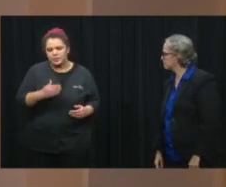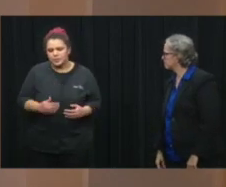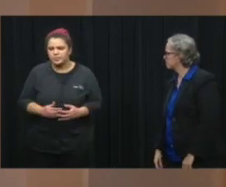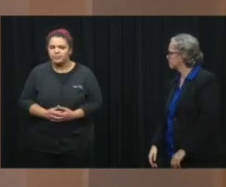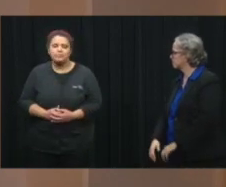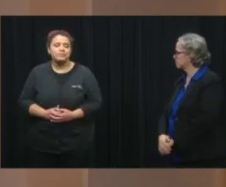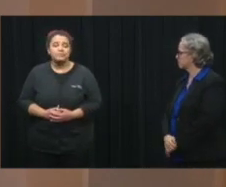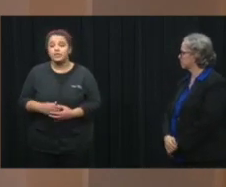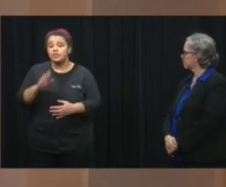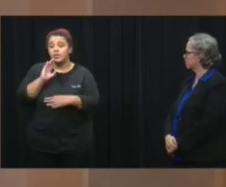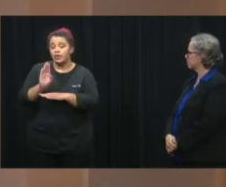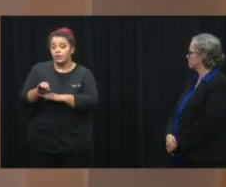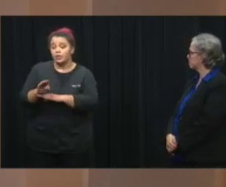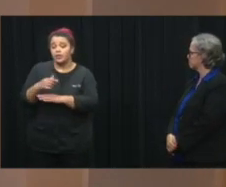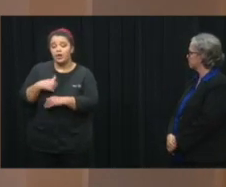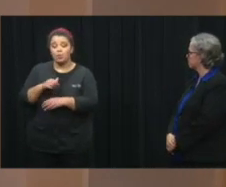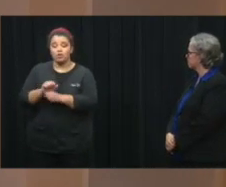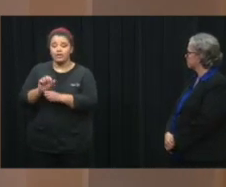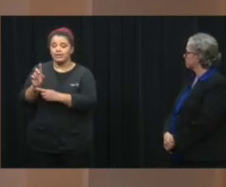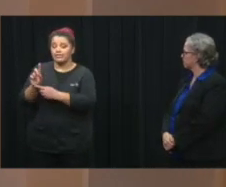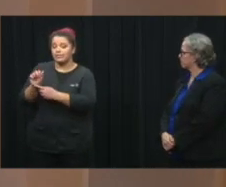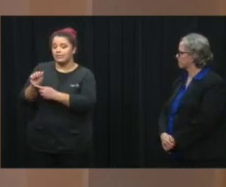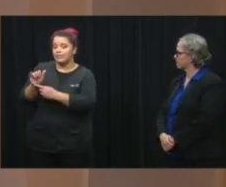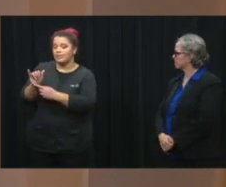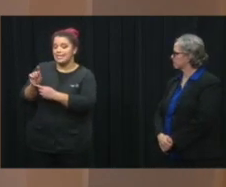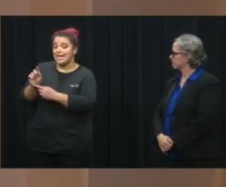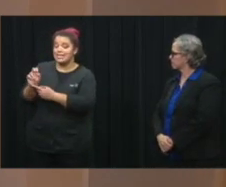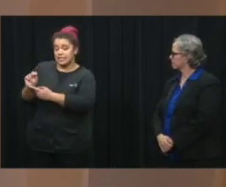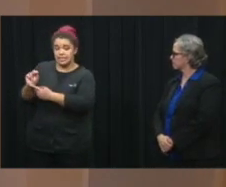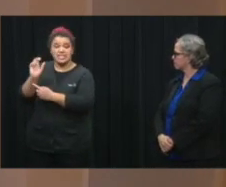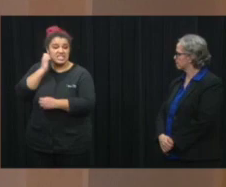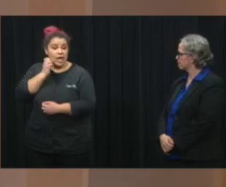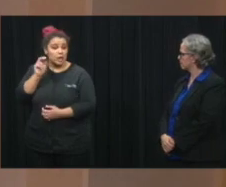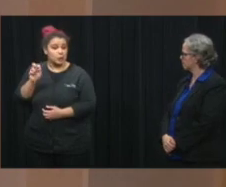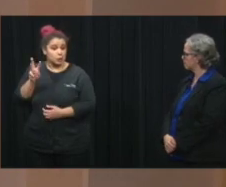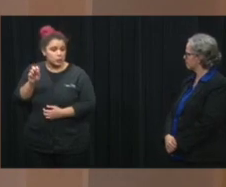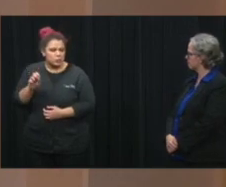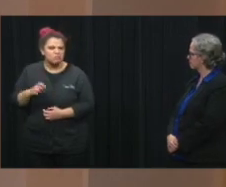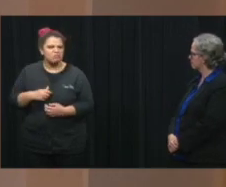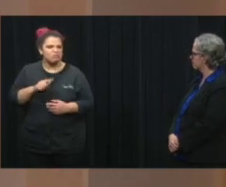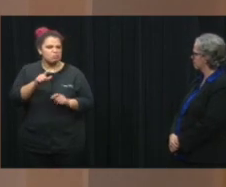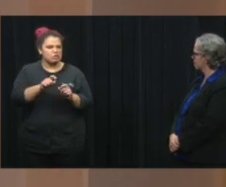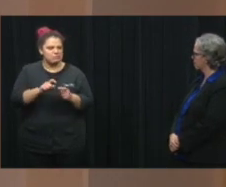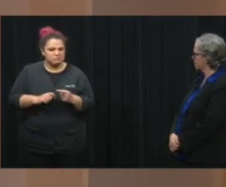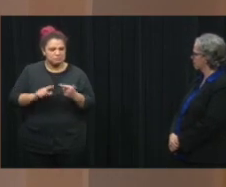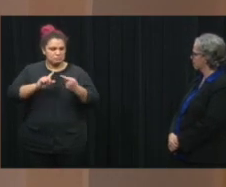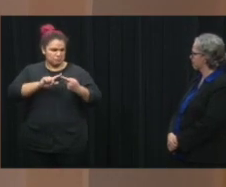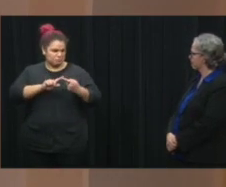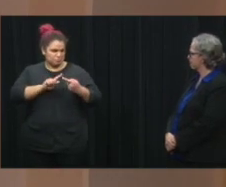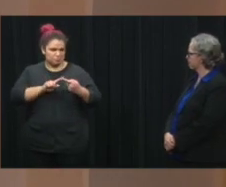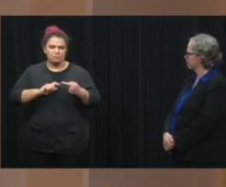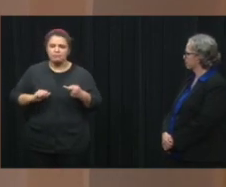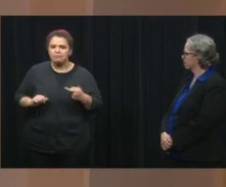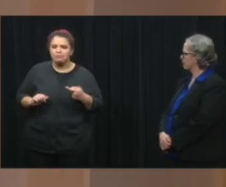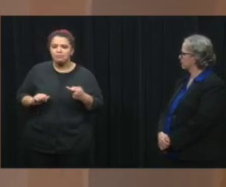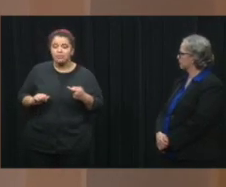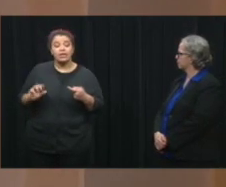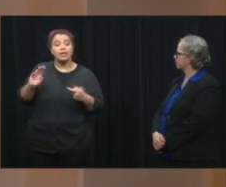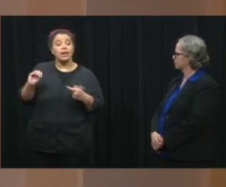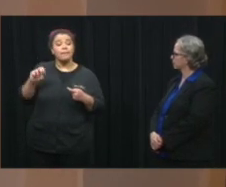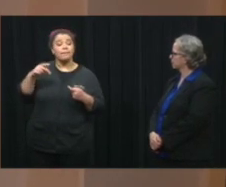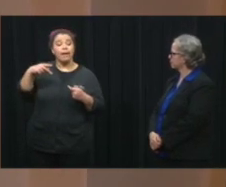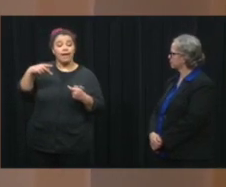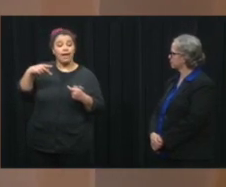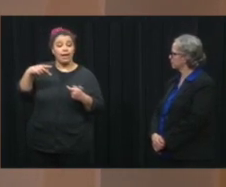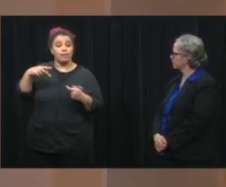Good afternoon, Laura Bischoff, Dayton Daily News. I just have a couple of quick questions. One is a map of the 8 regions in which